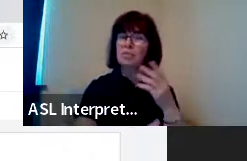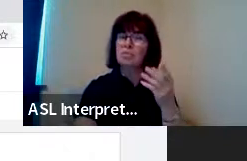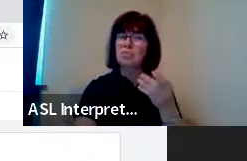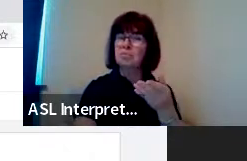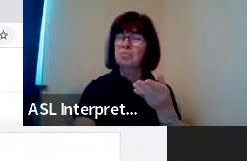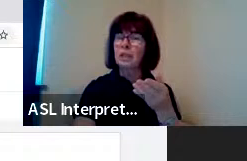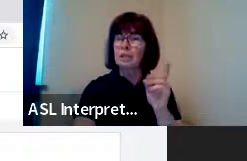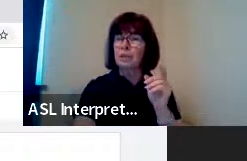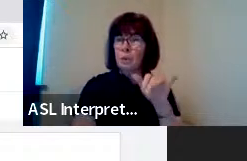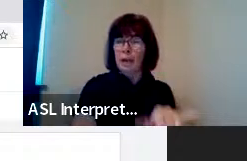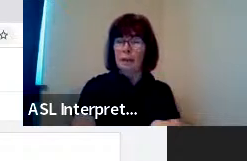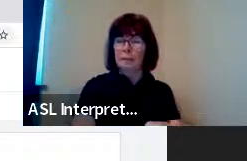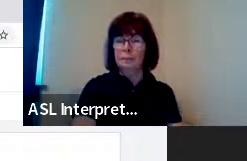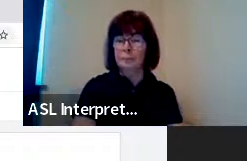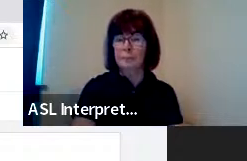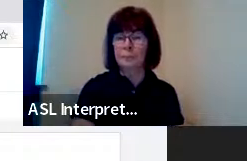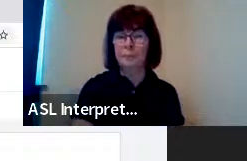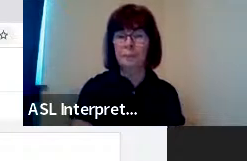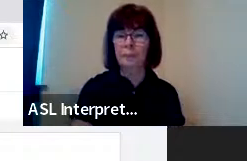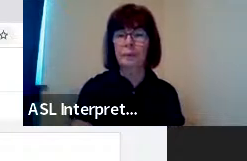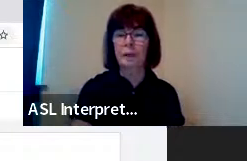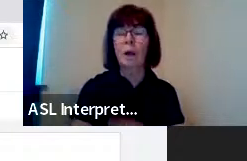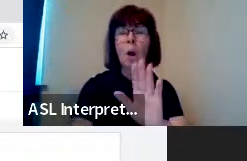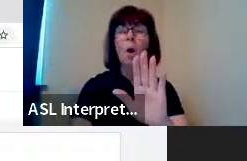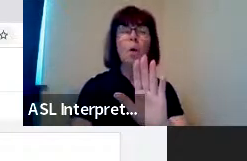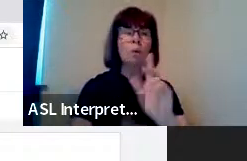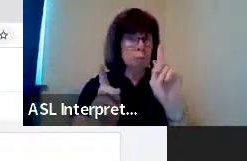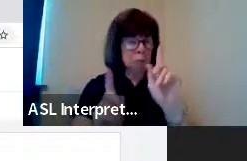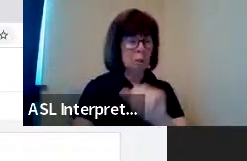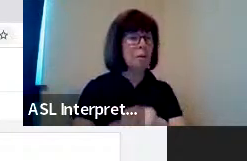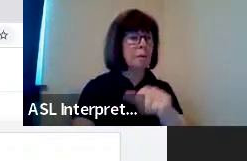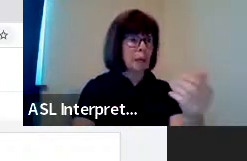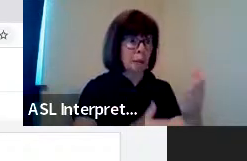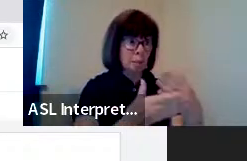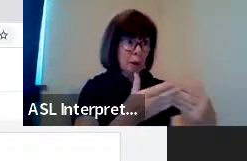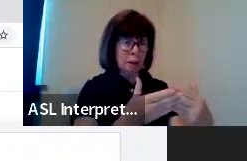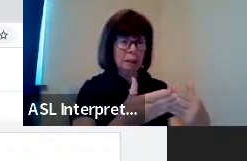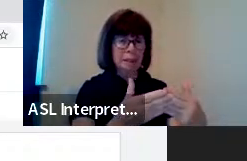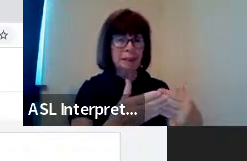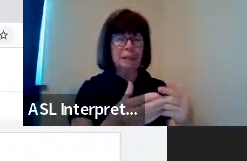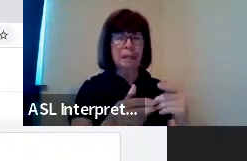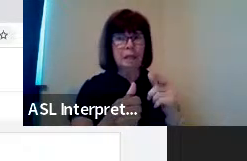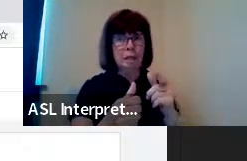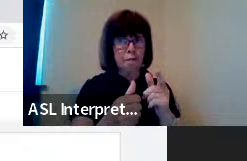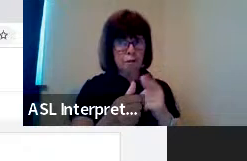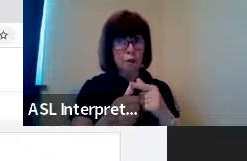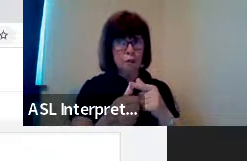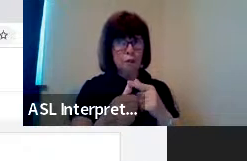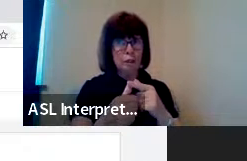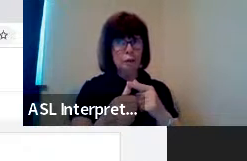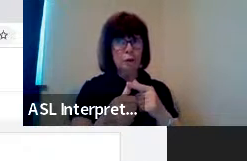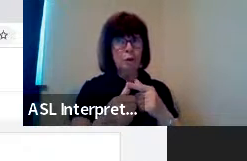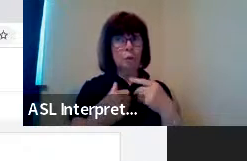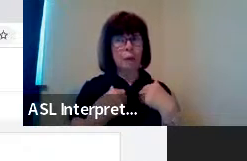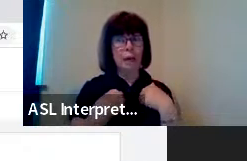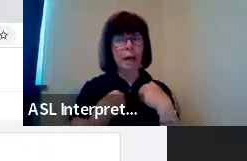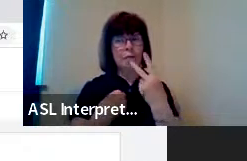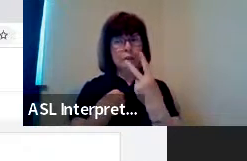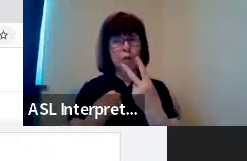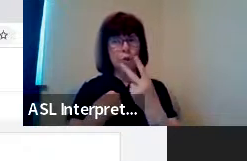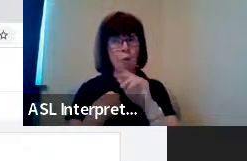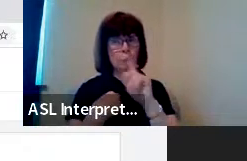And I'm gonna also hand it over to, the other part is, this is the first of three. So we've got 2 questions on this